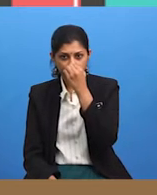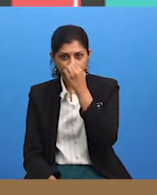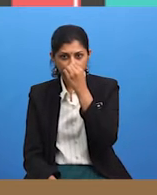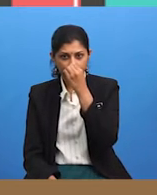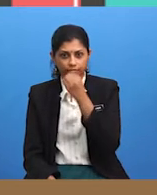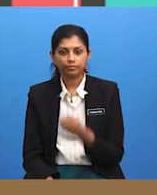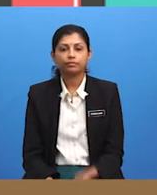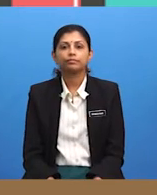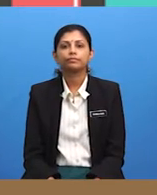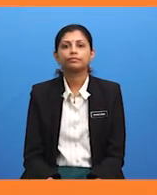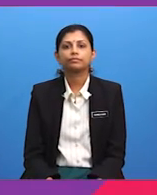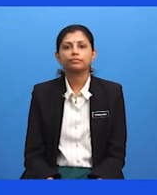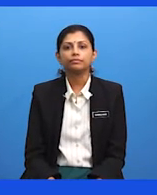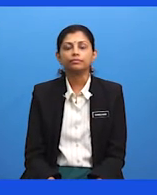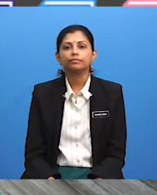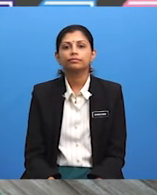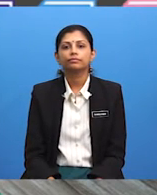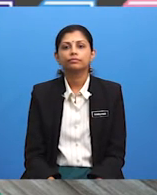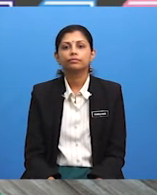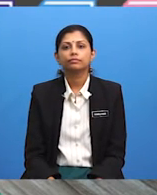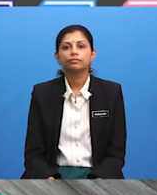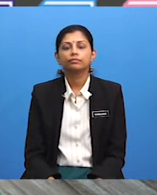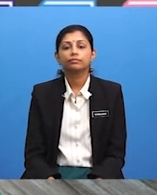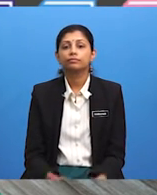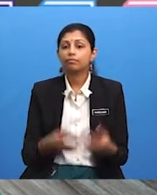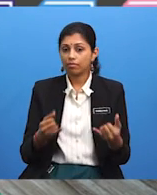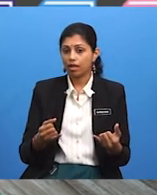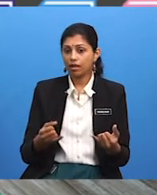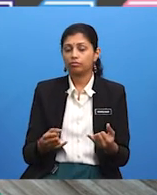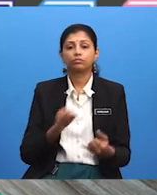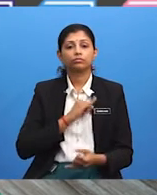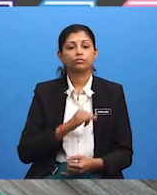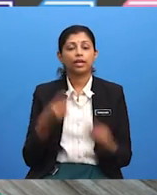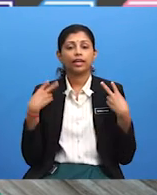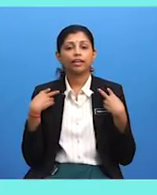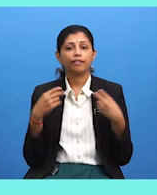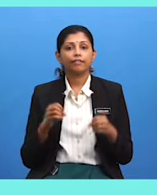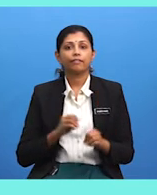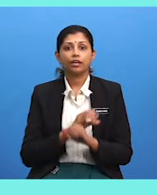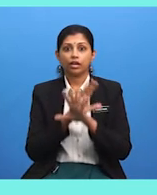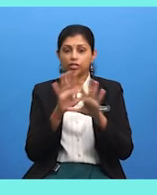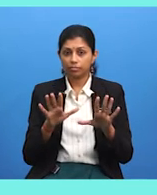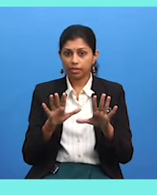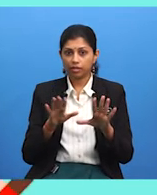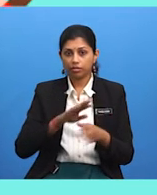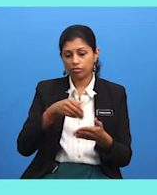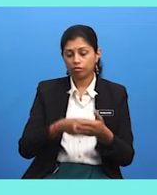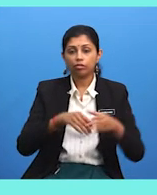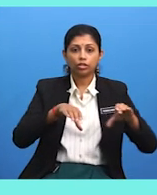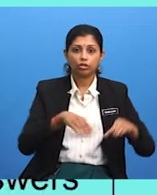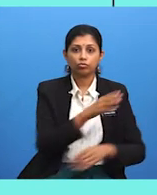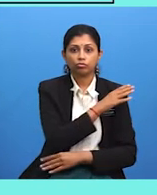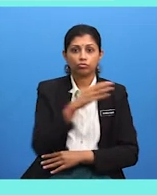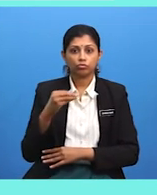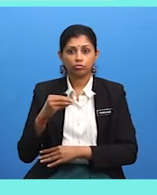kiss your marks goodbye. Now that I have explained some of the significant do's and don'ts